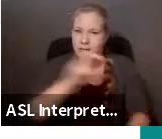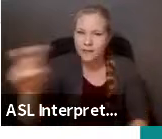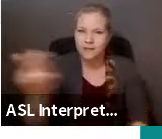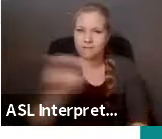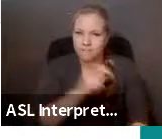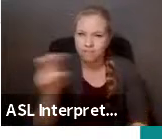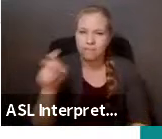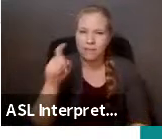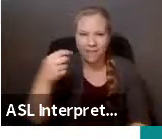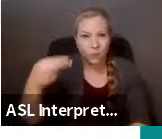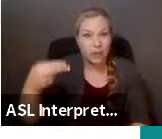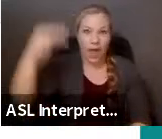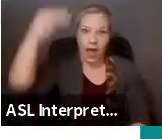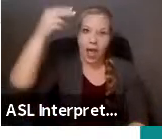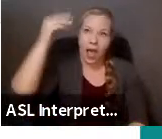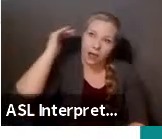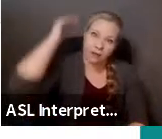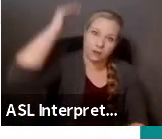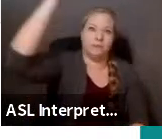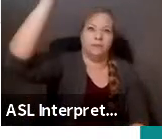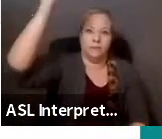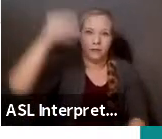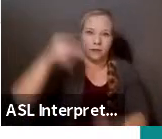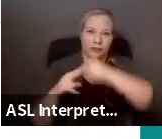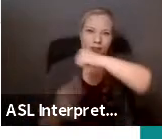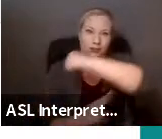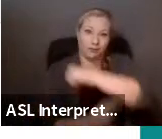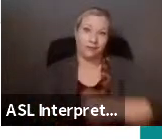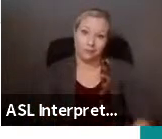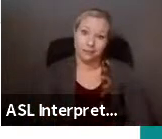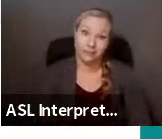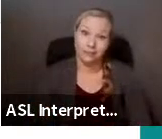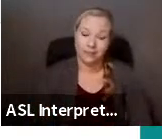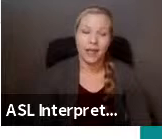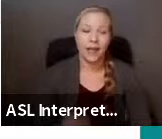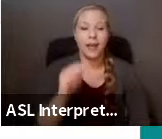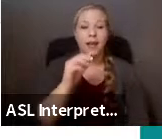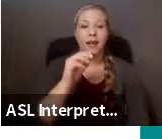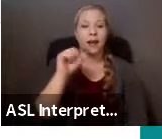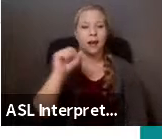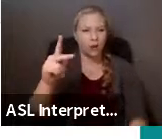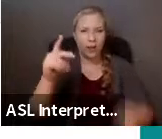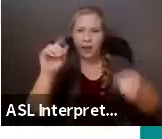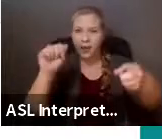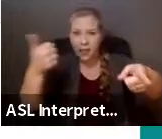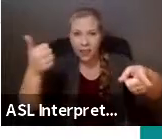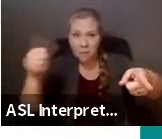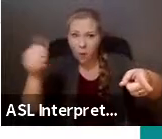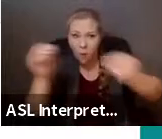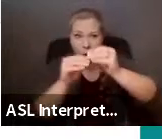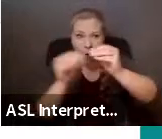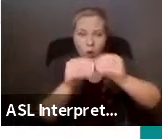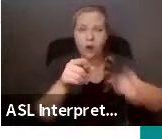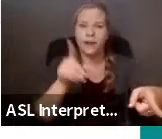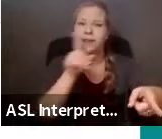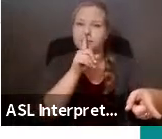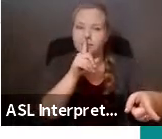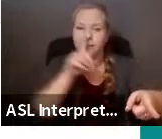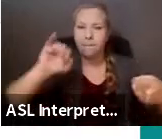yeah, before we shift down to the Mill Plain and downtown area, any other questions, comments, thoughts